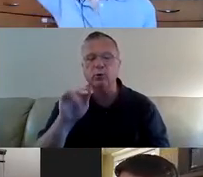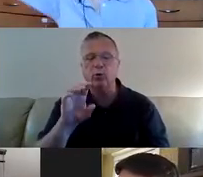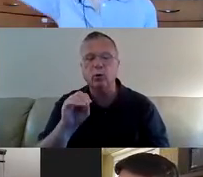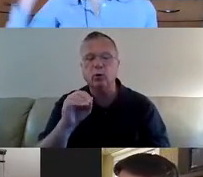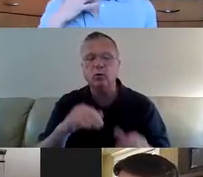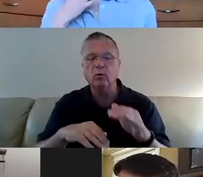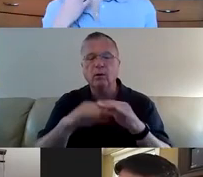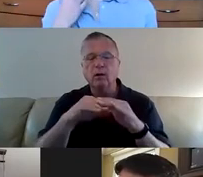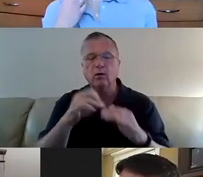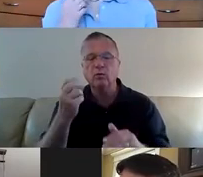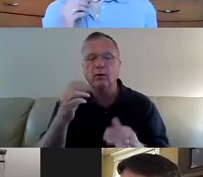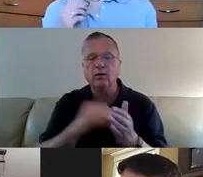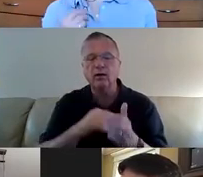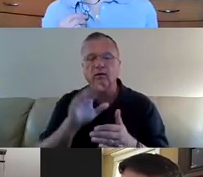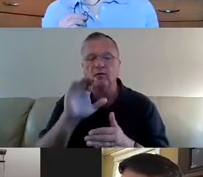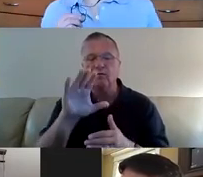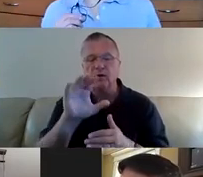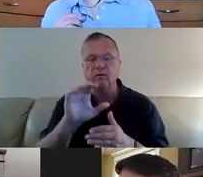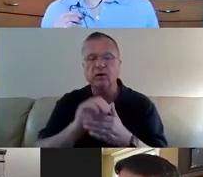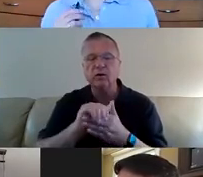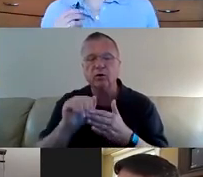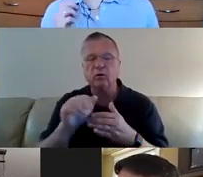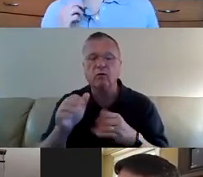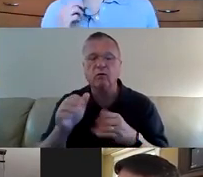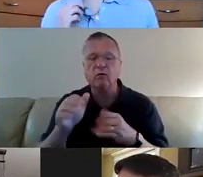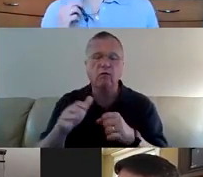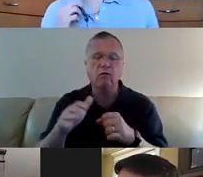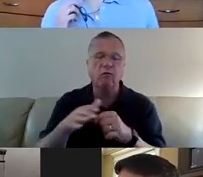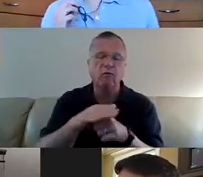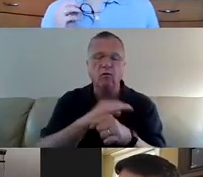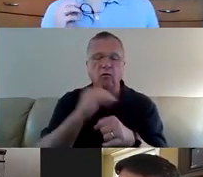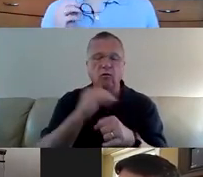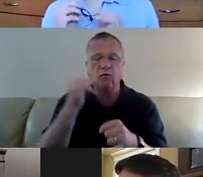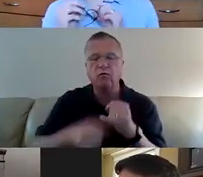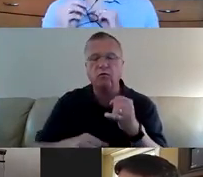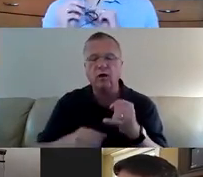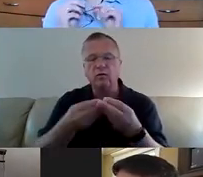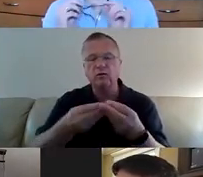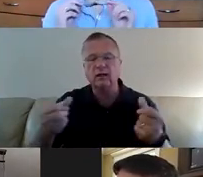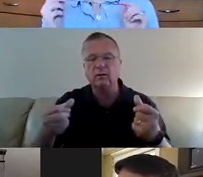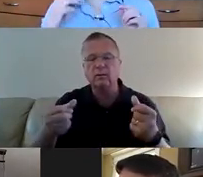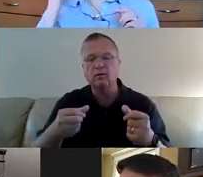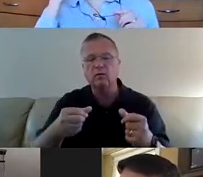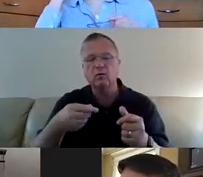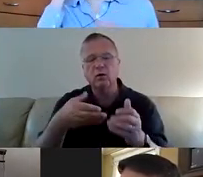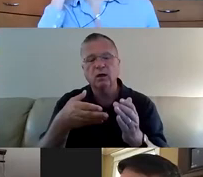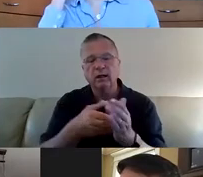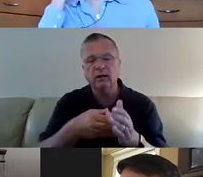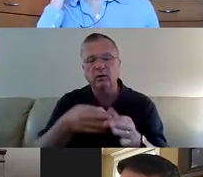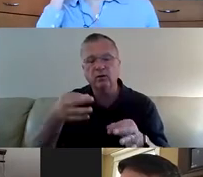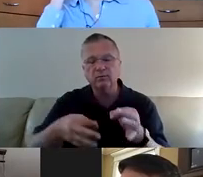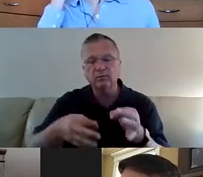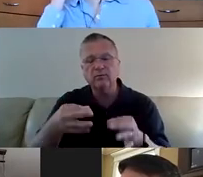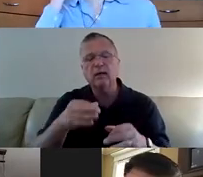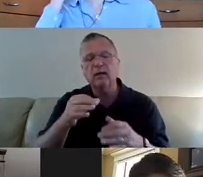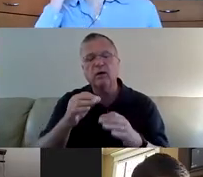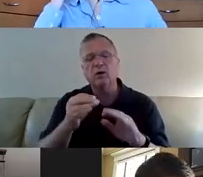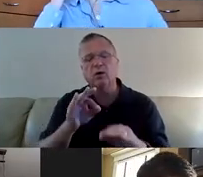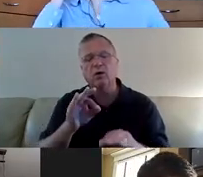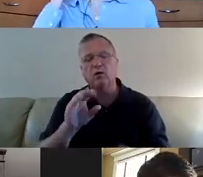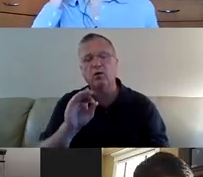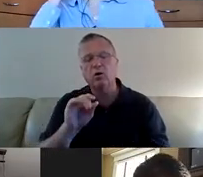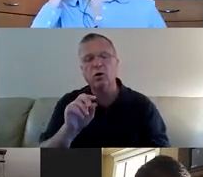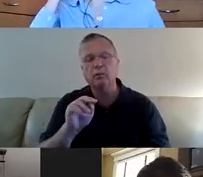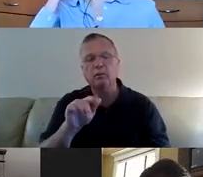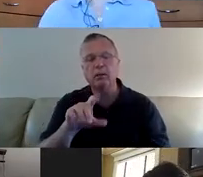in full and final settlement of litigation in the Court of Common Pleas of Allegheny County. Bill number